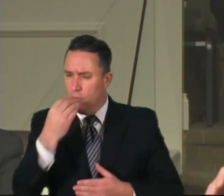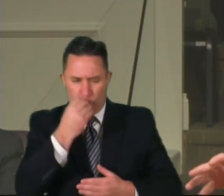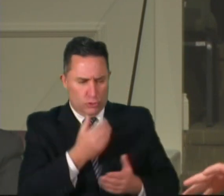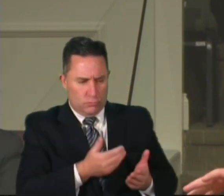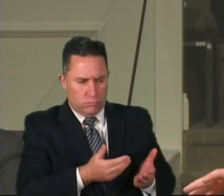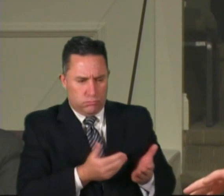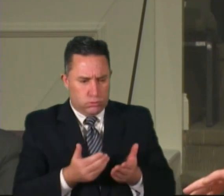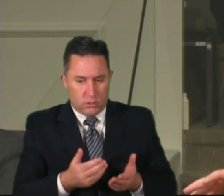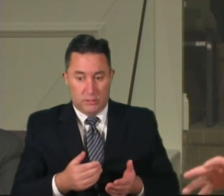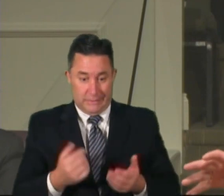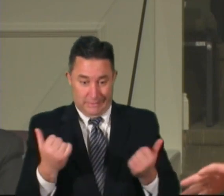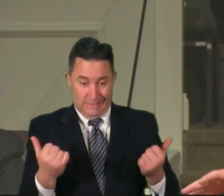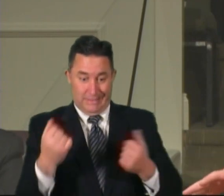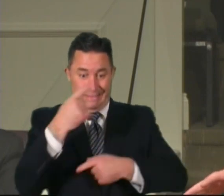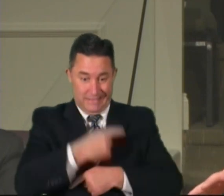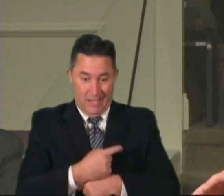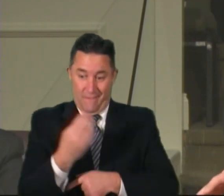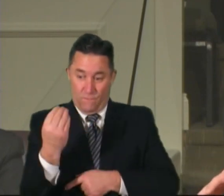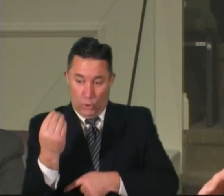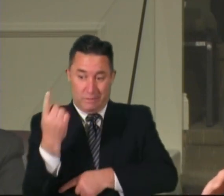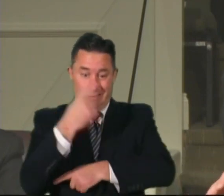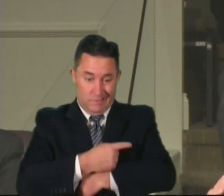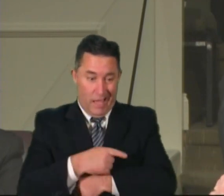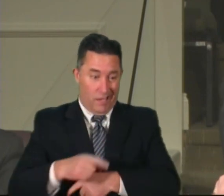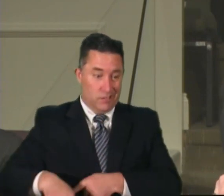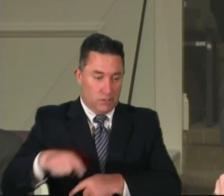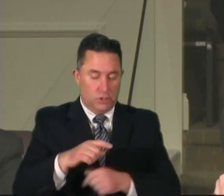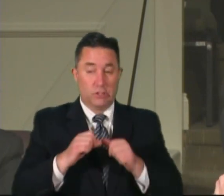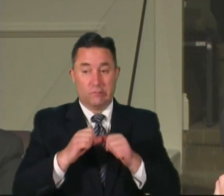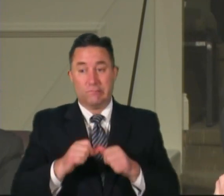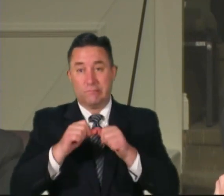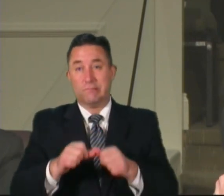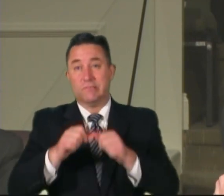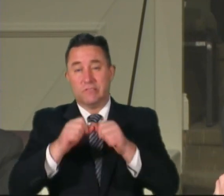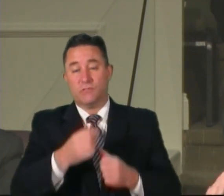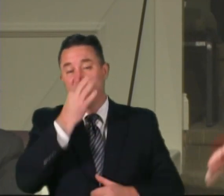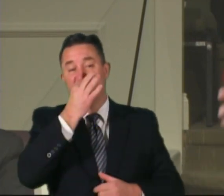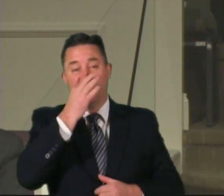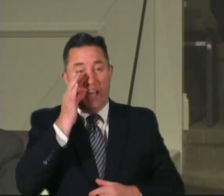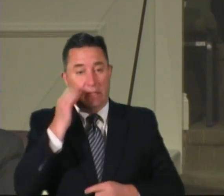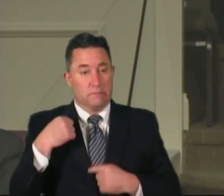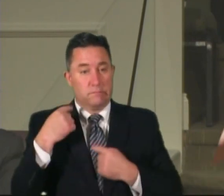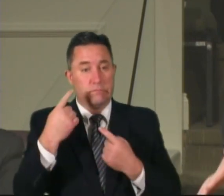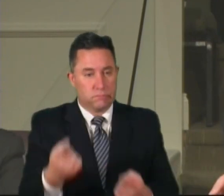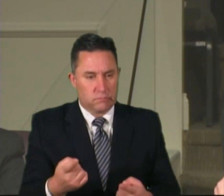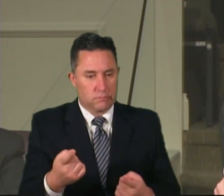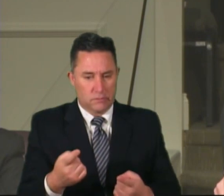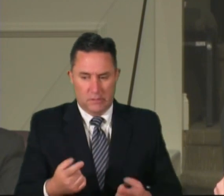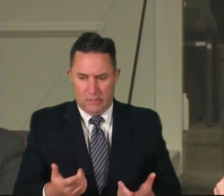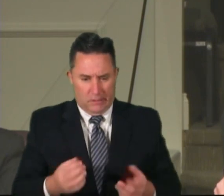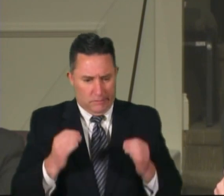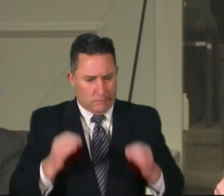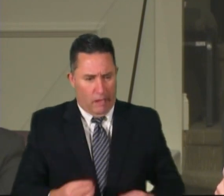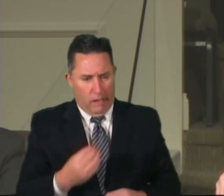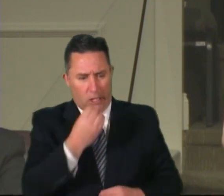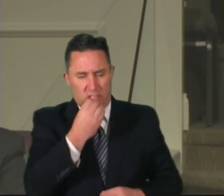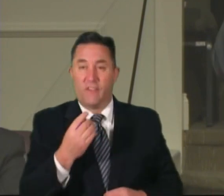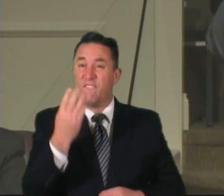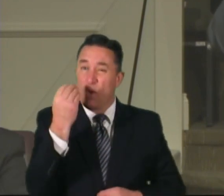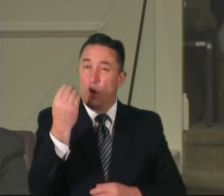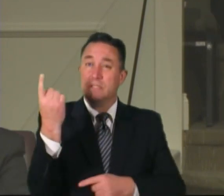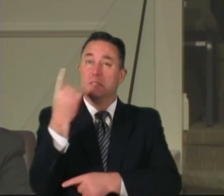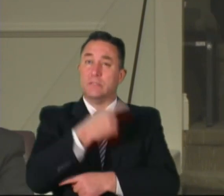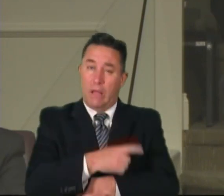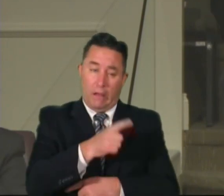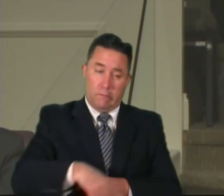saying, this is the day, is the 14th day that ye have tarried and continued fasting, having taken nothing. For 14